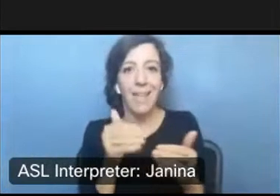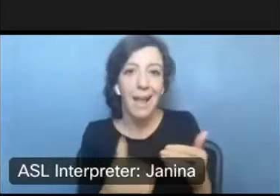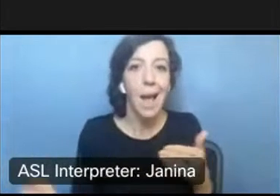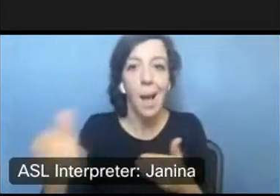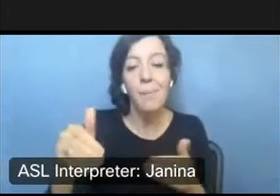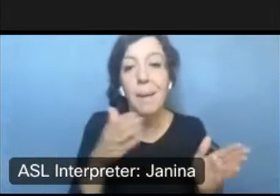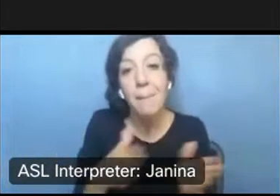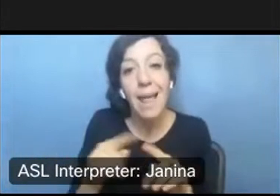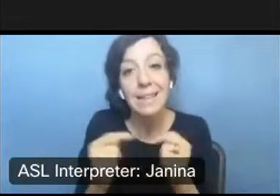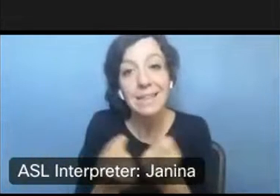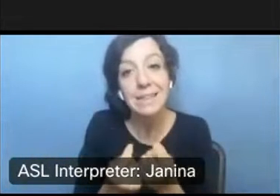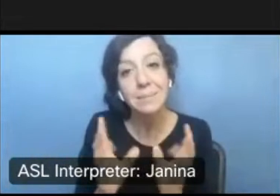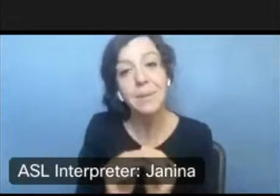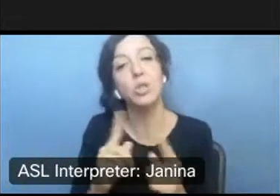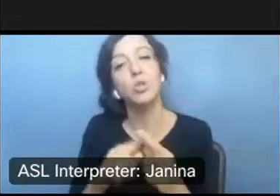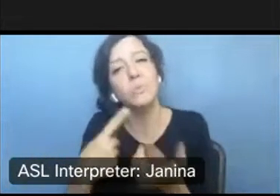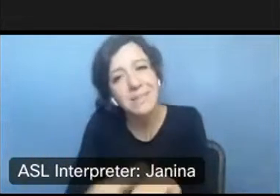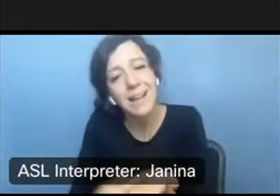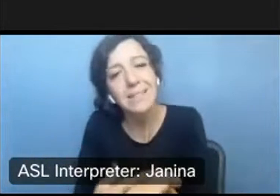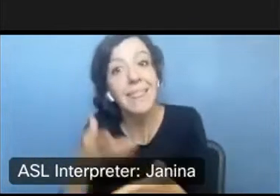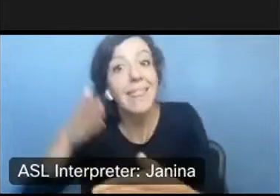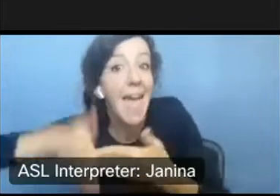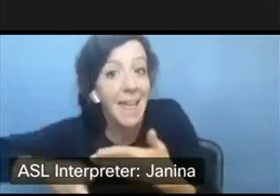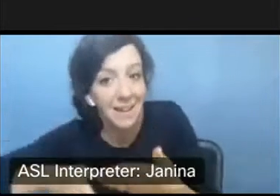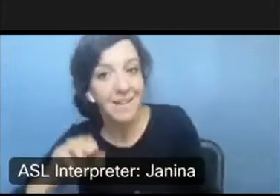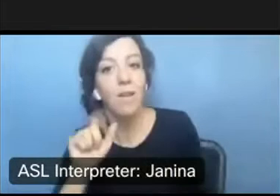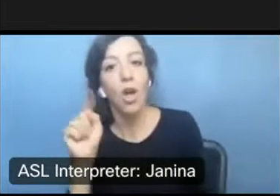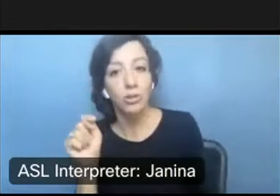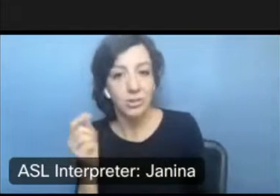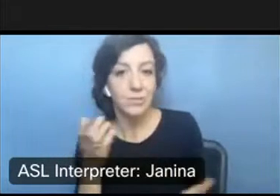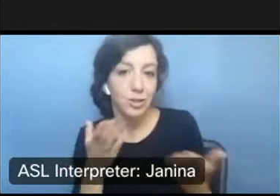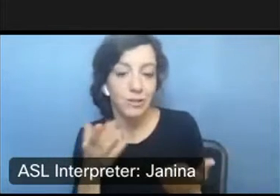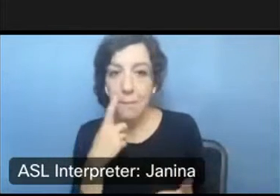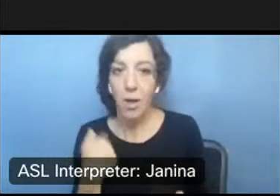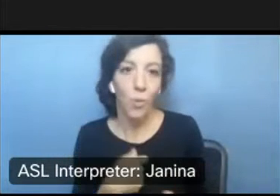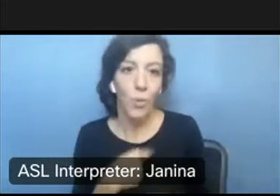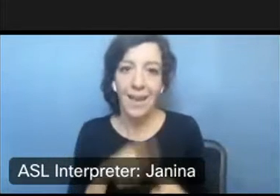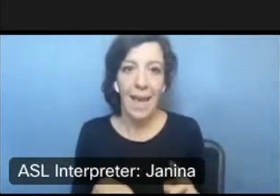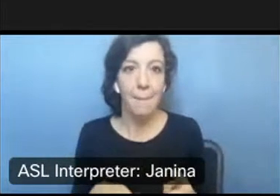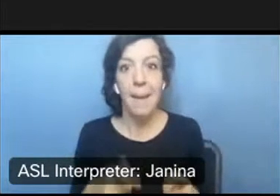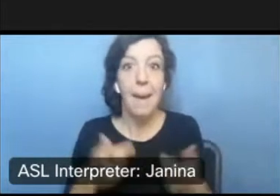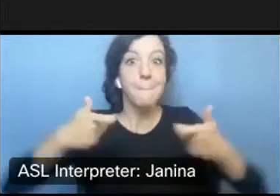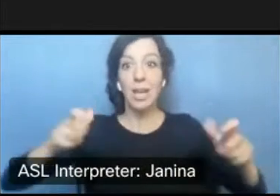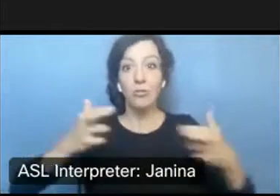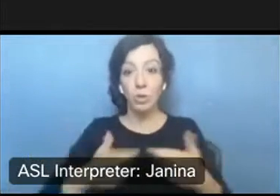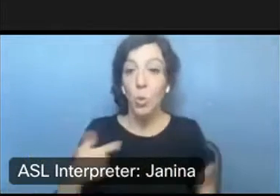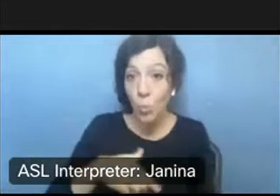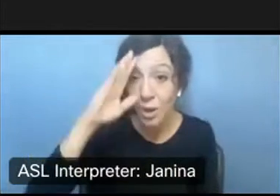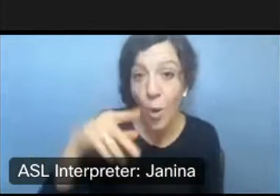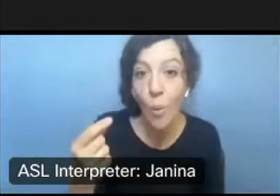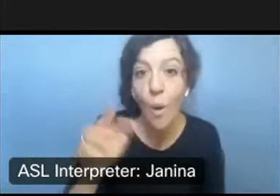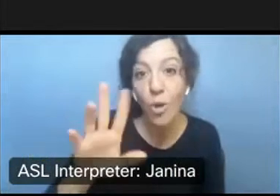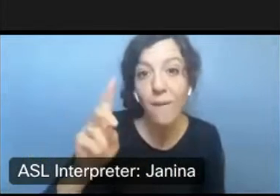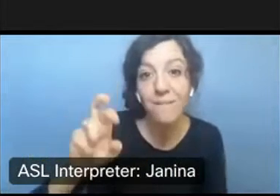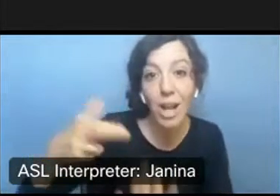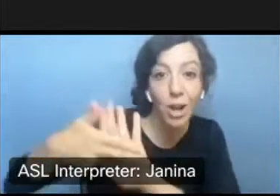team meeting to discuss the end of alternative services, because again, we can't be a big resource. We certainly know what you're vendored for and what